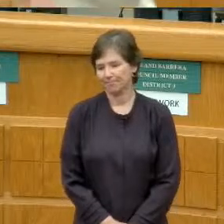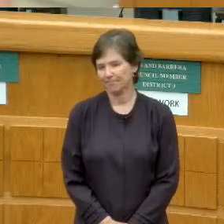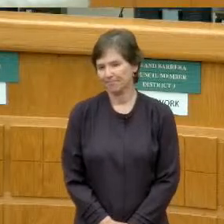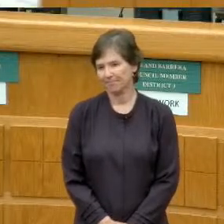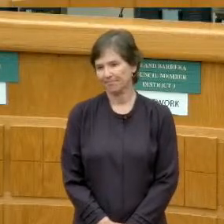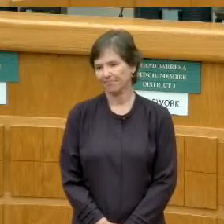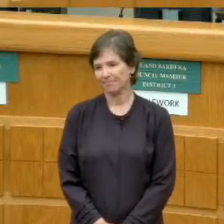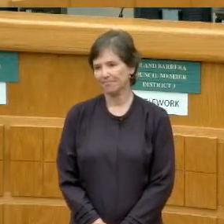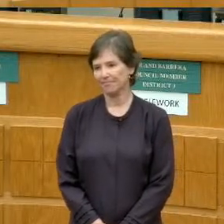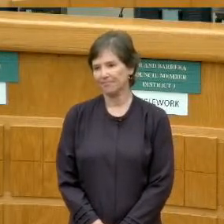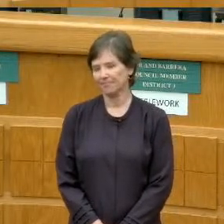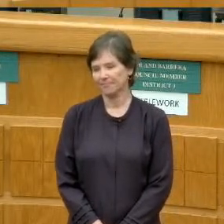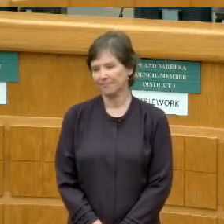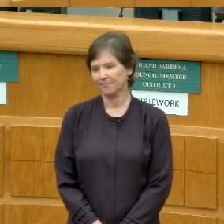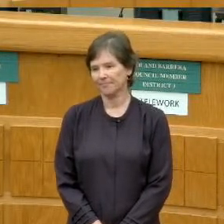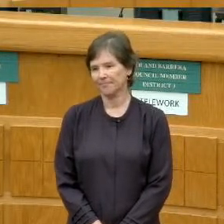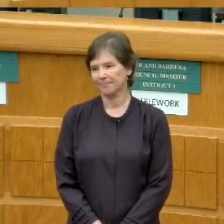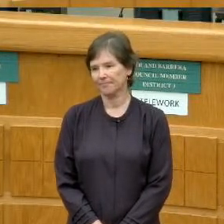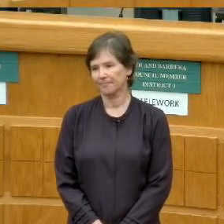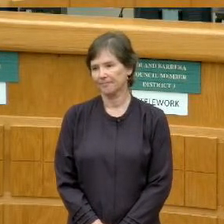Thank you.